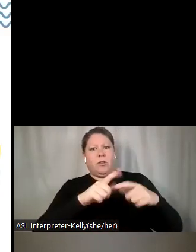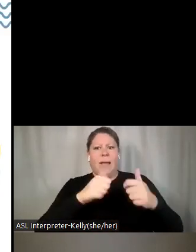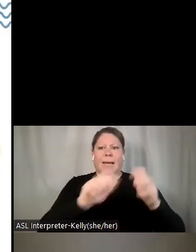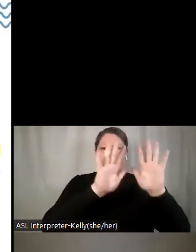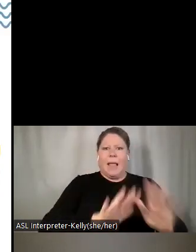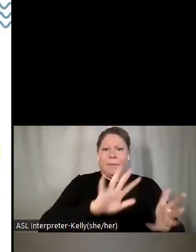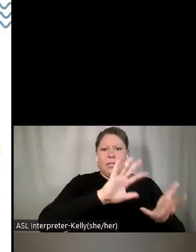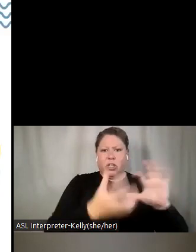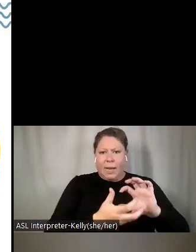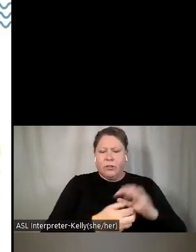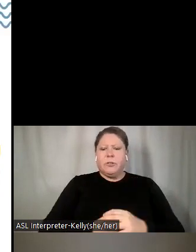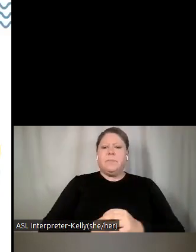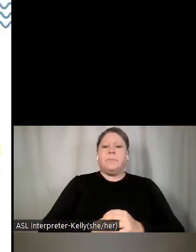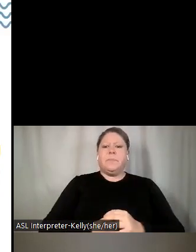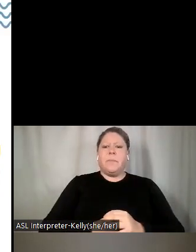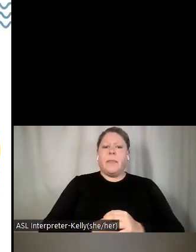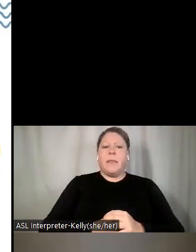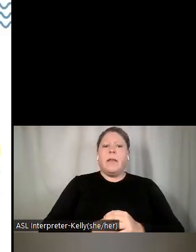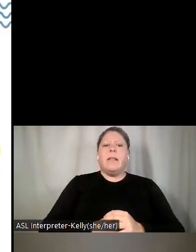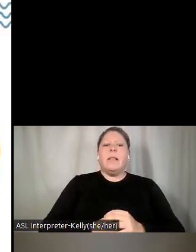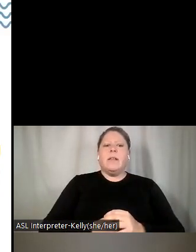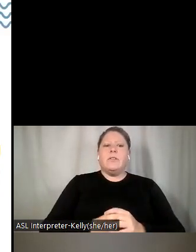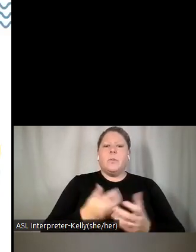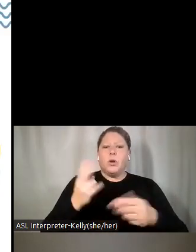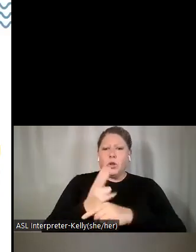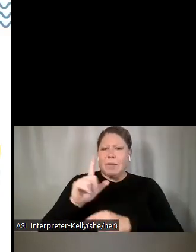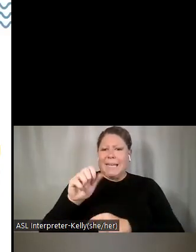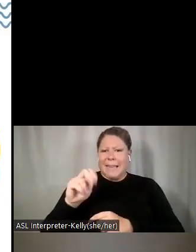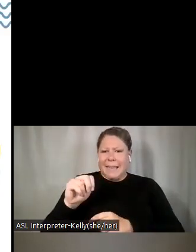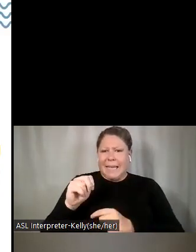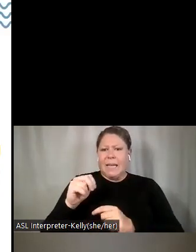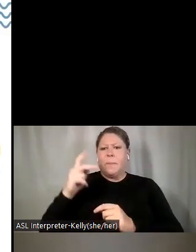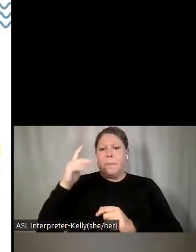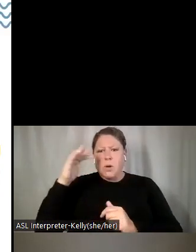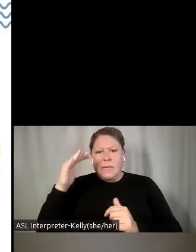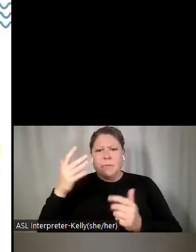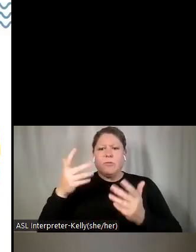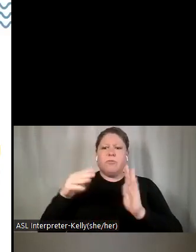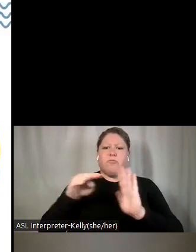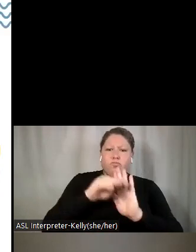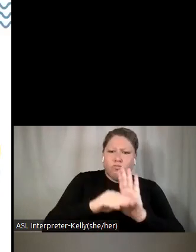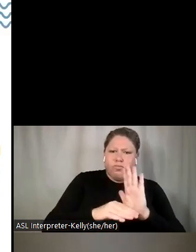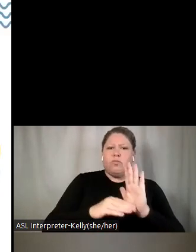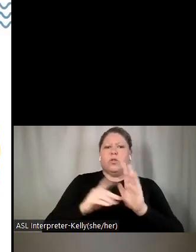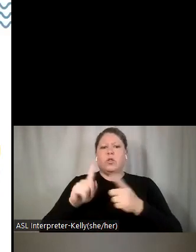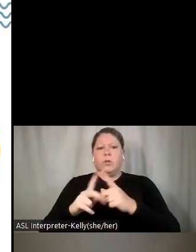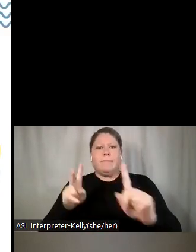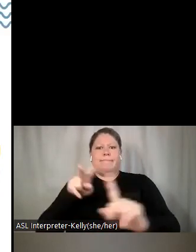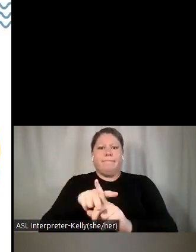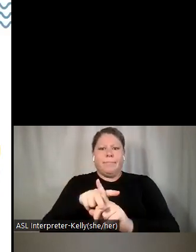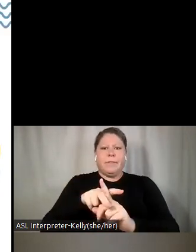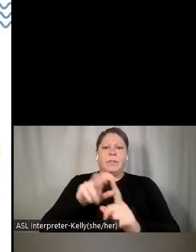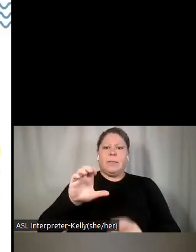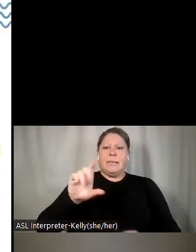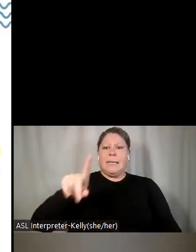and methods and principles, as well as management methods, to strengthen CDPH's resilience, capacity, and